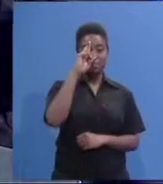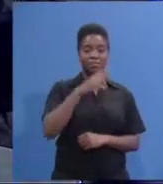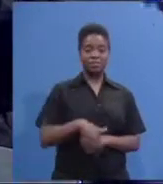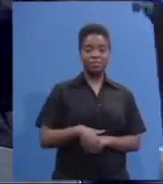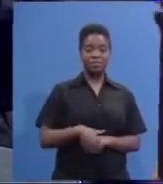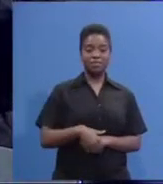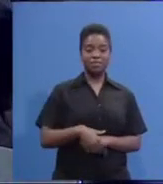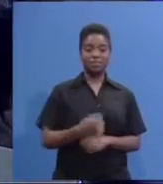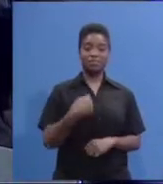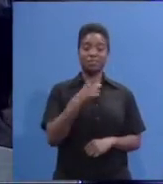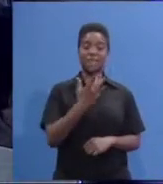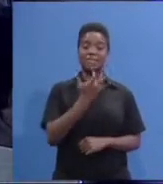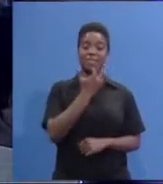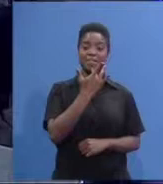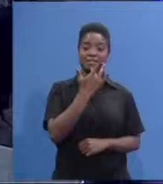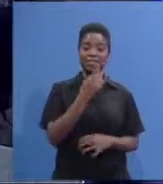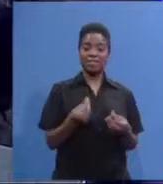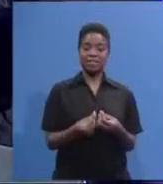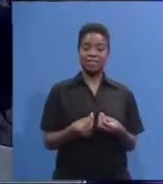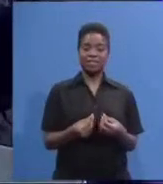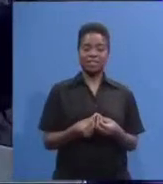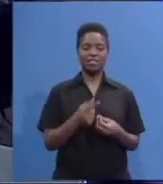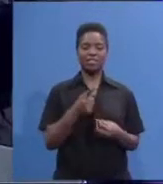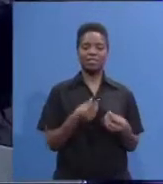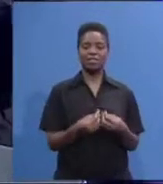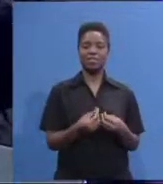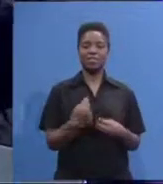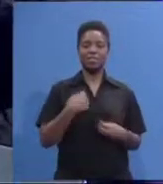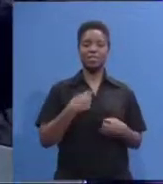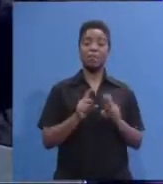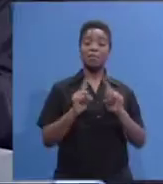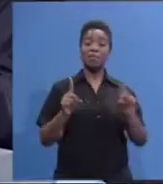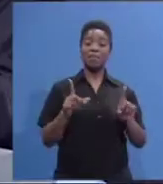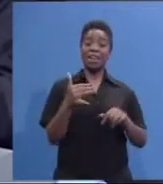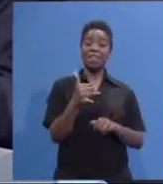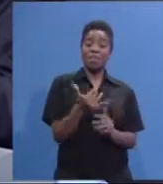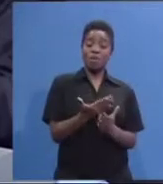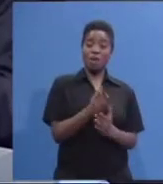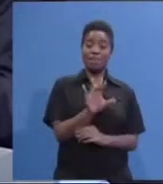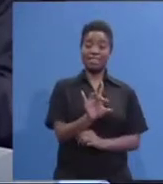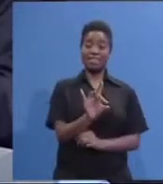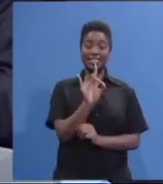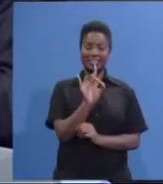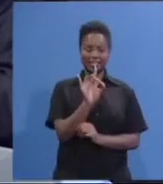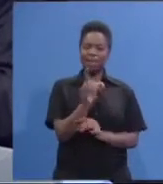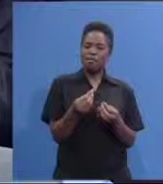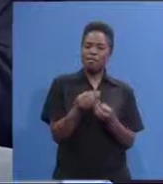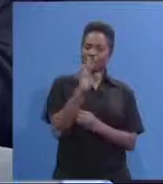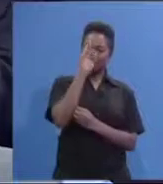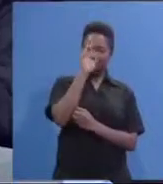most favorable moment with Utatu Madiba? I know that you have a lot, but if you can just single out one, what would it be?